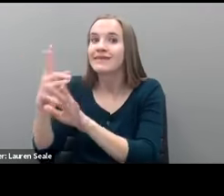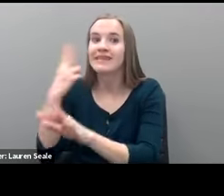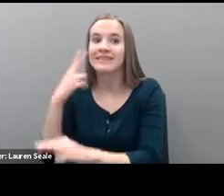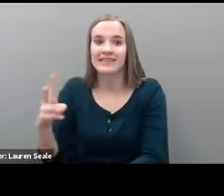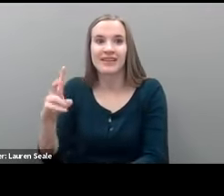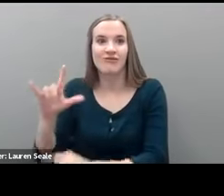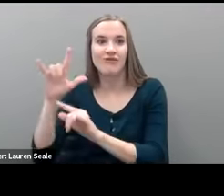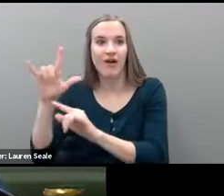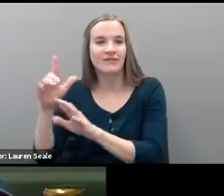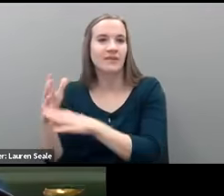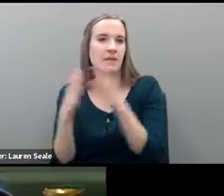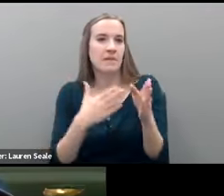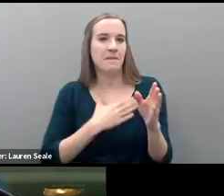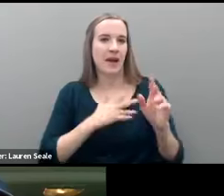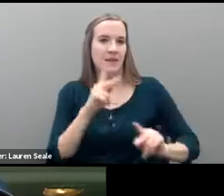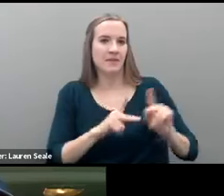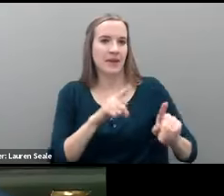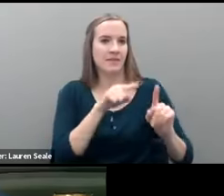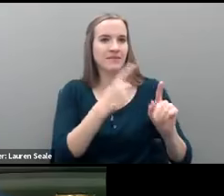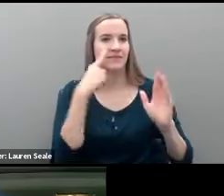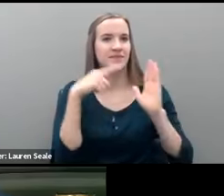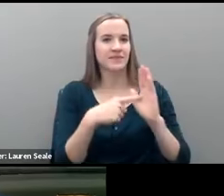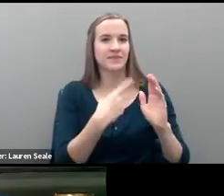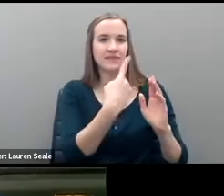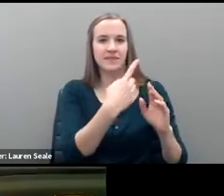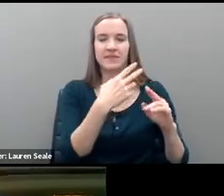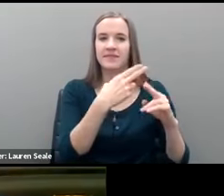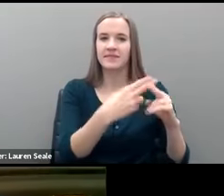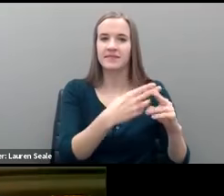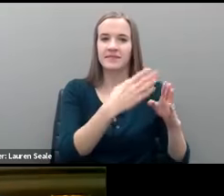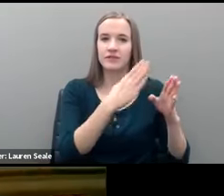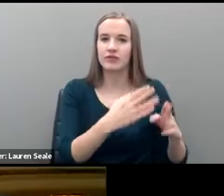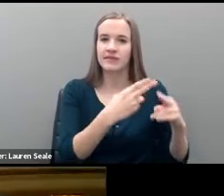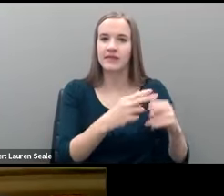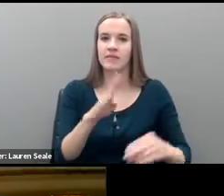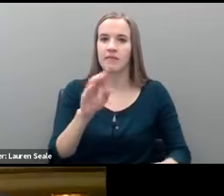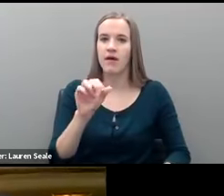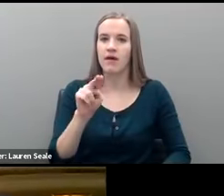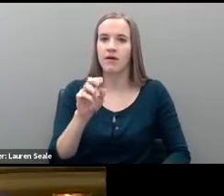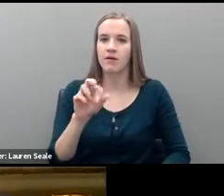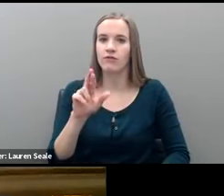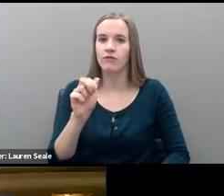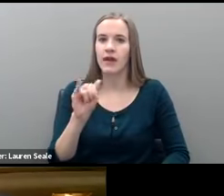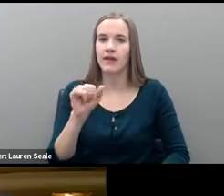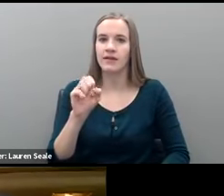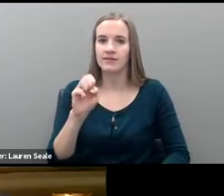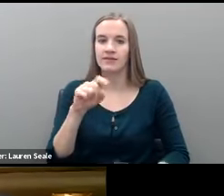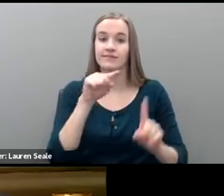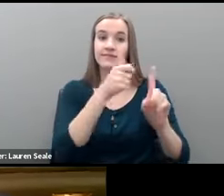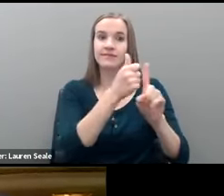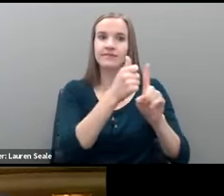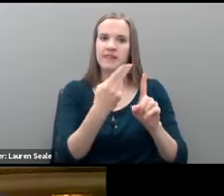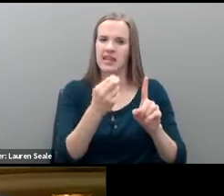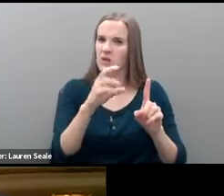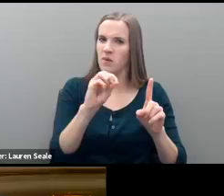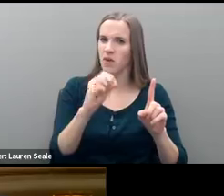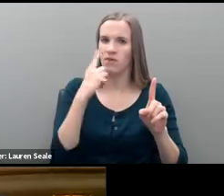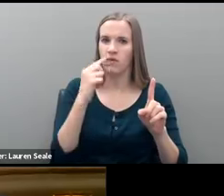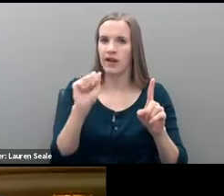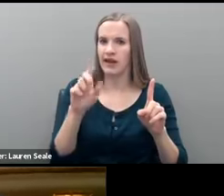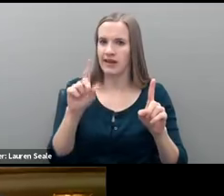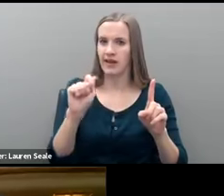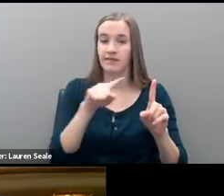Mays is one of our heroes of the ADA. And when he was a child, he contracted polio. He